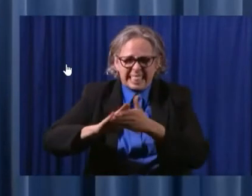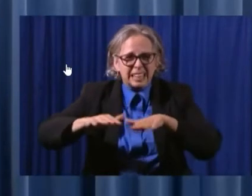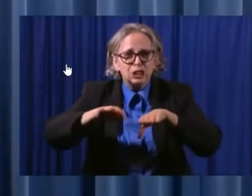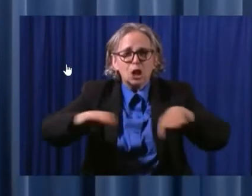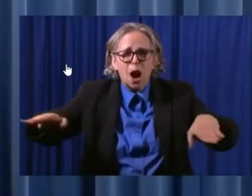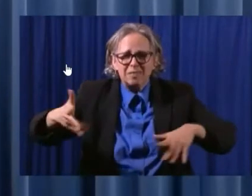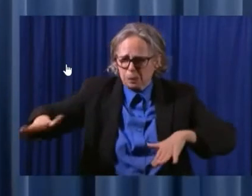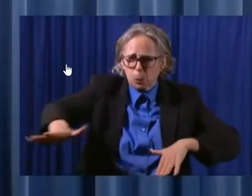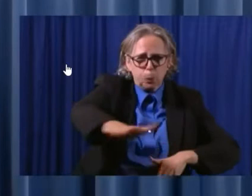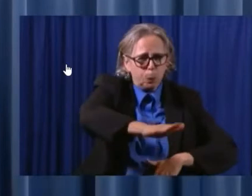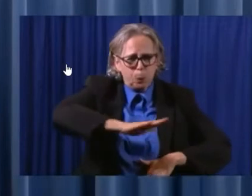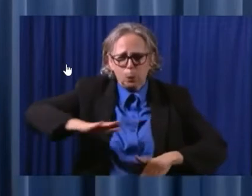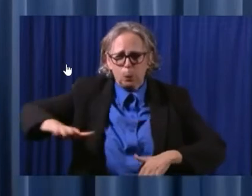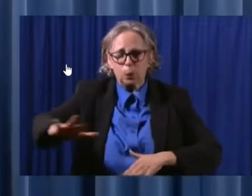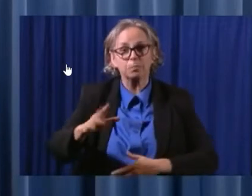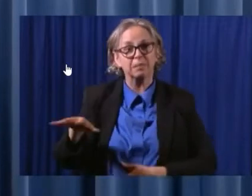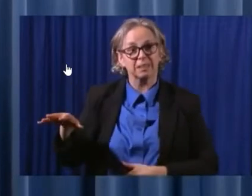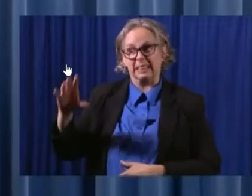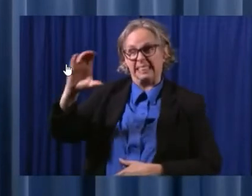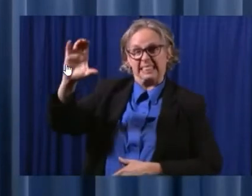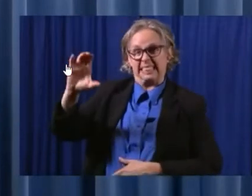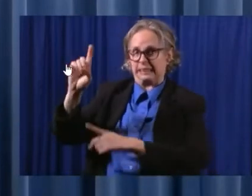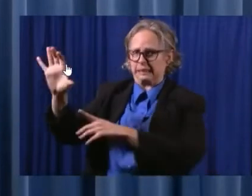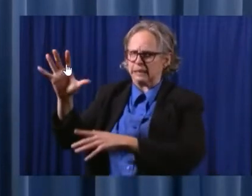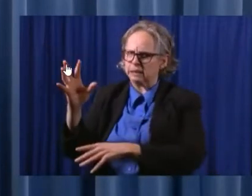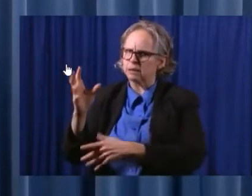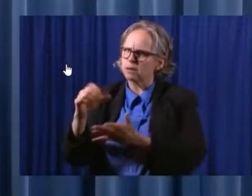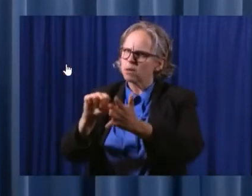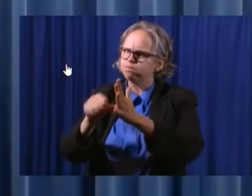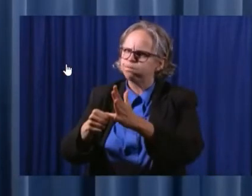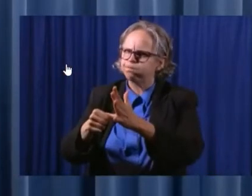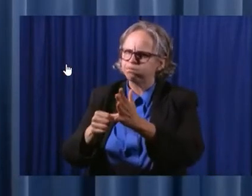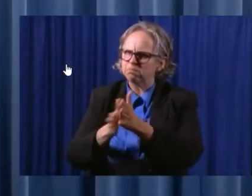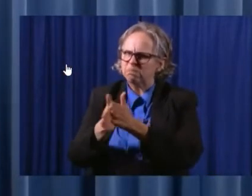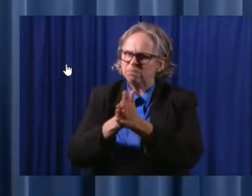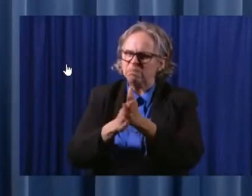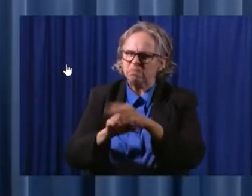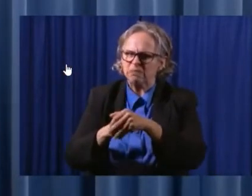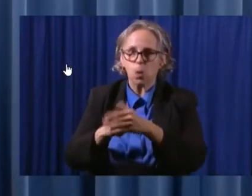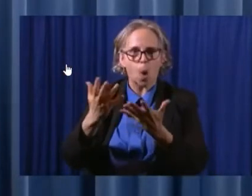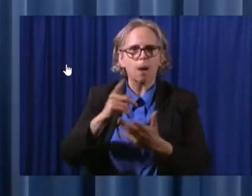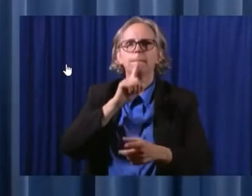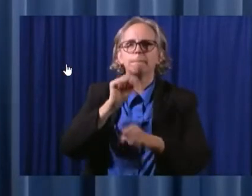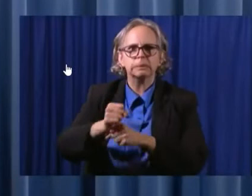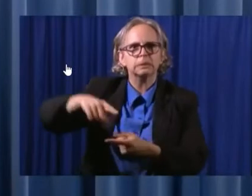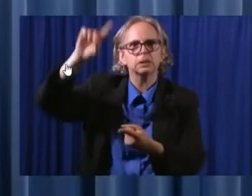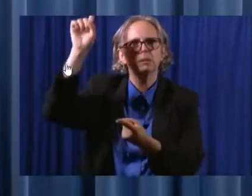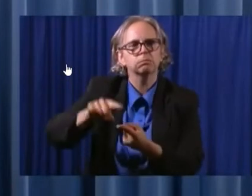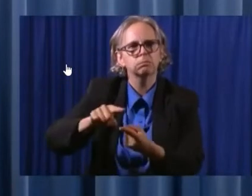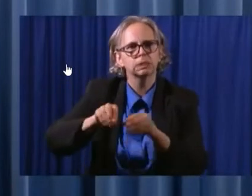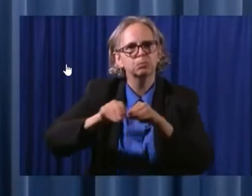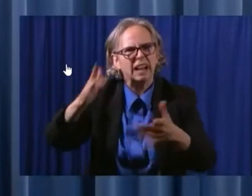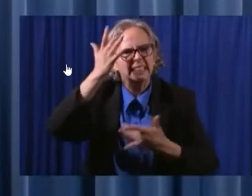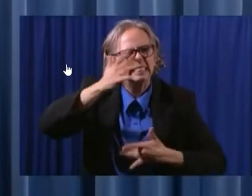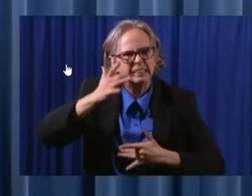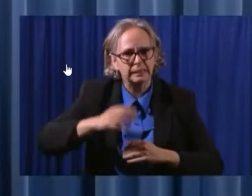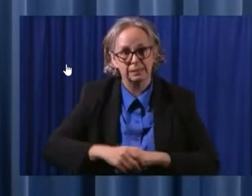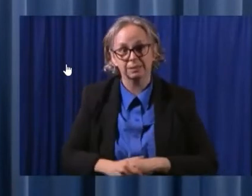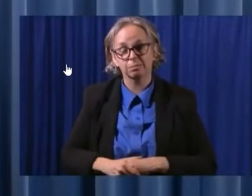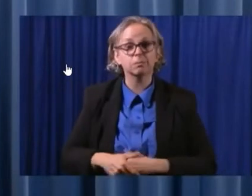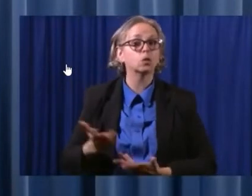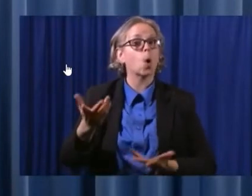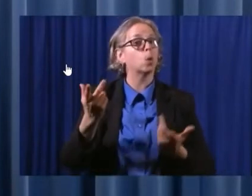prevention methods are some of the most effective ways to reduce the spread of infectious diseases. Therefore, schools must provide ample opportunity